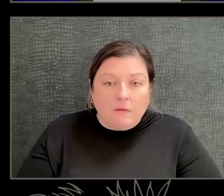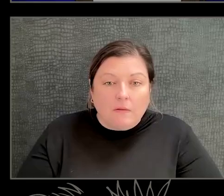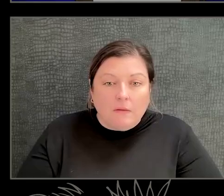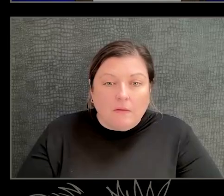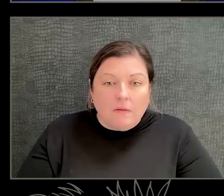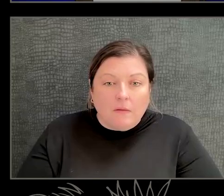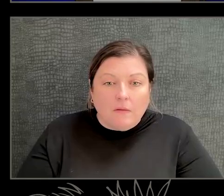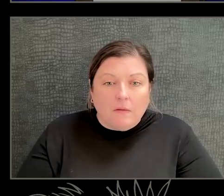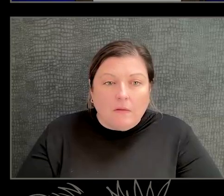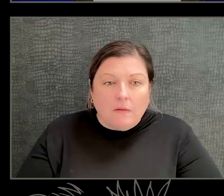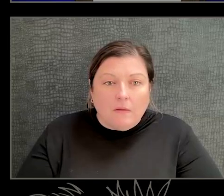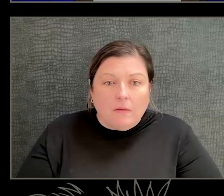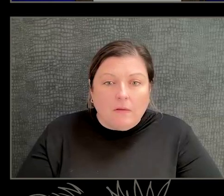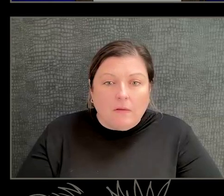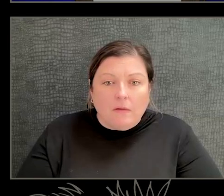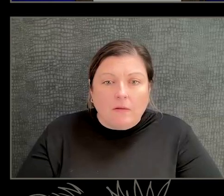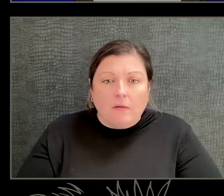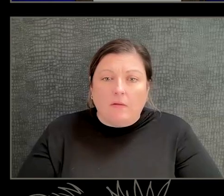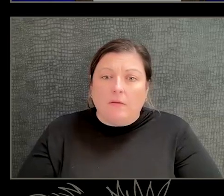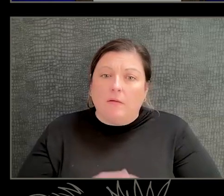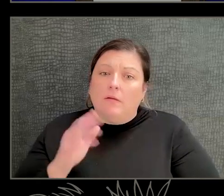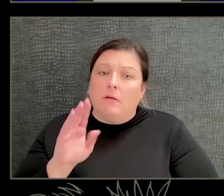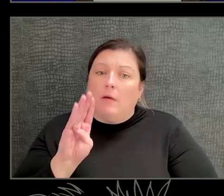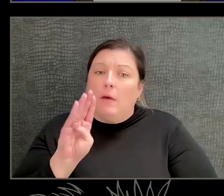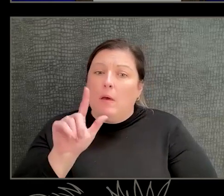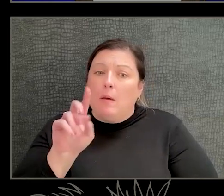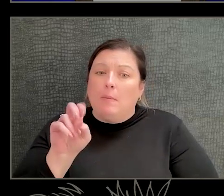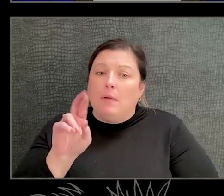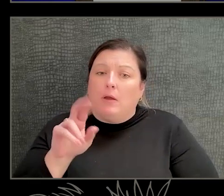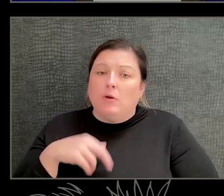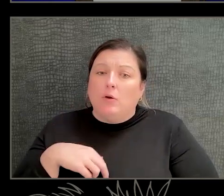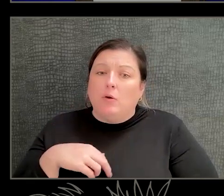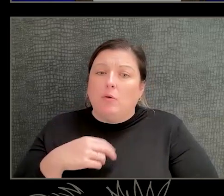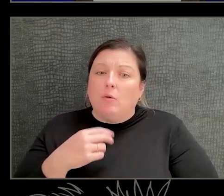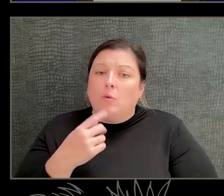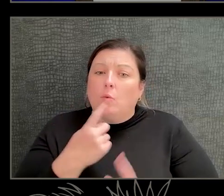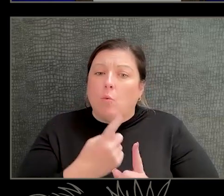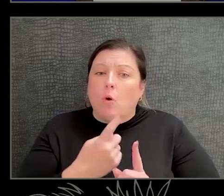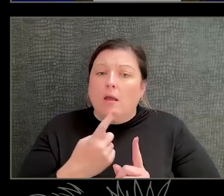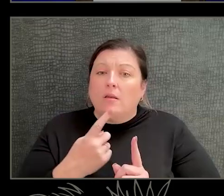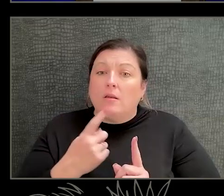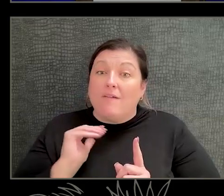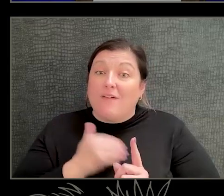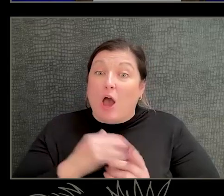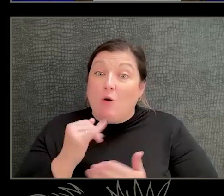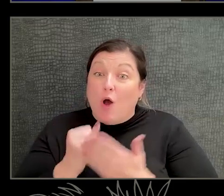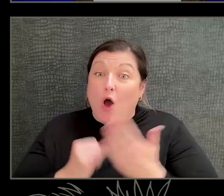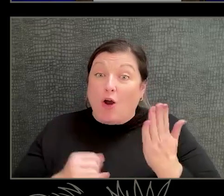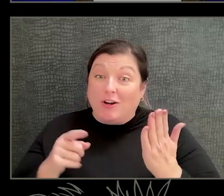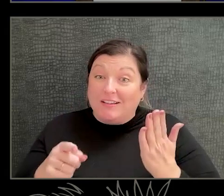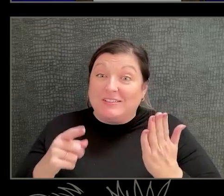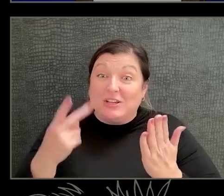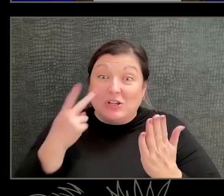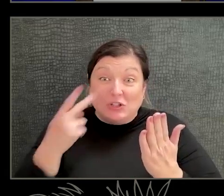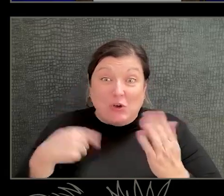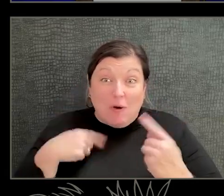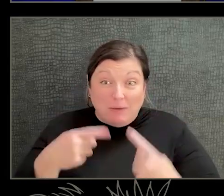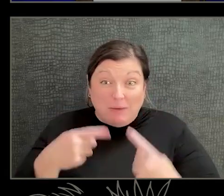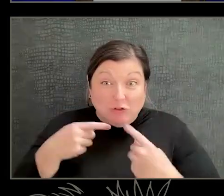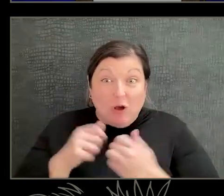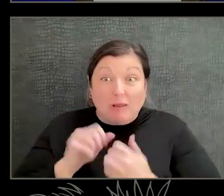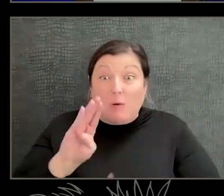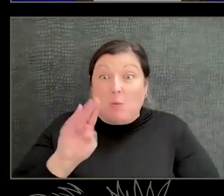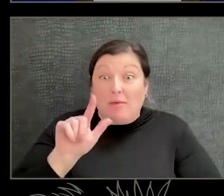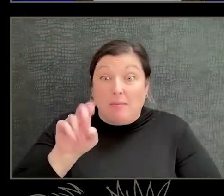Blender. One of our 3D artists saw me struggling with Blender, and he just he just built